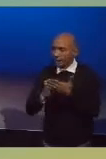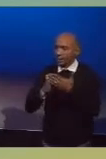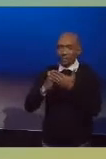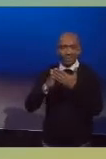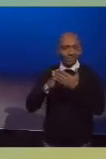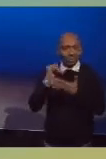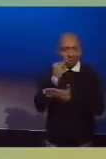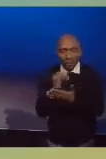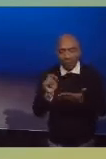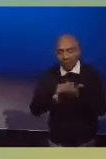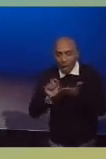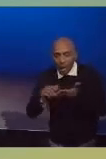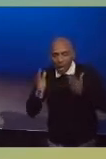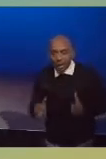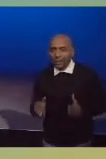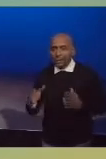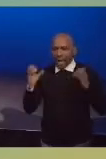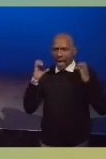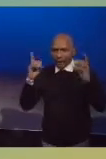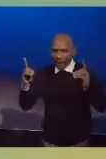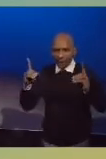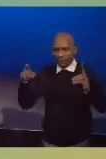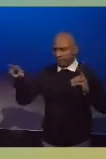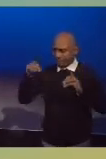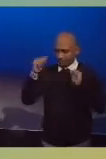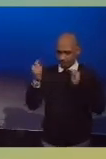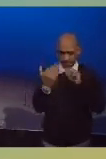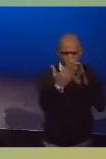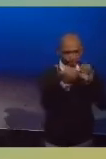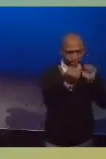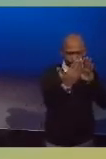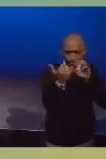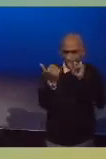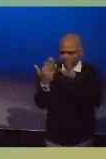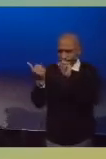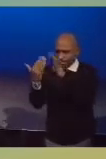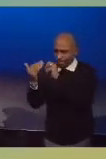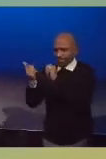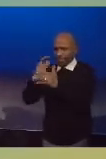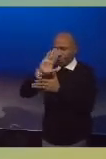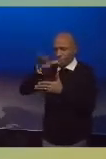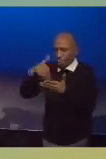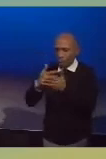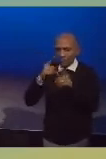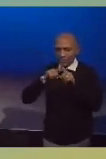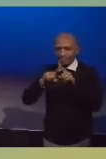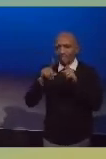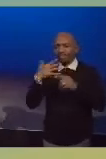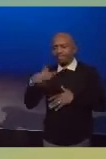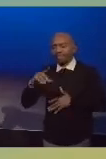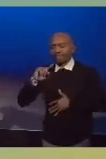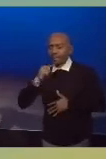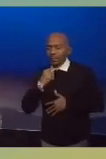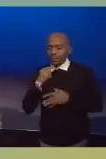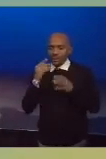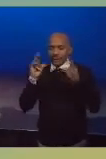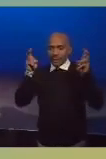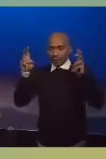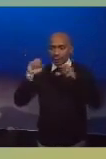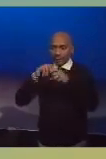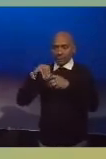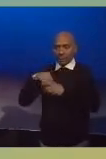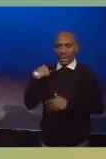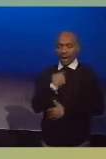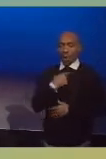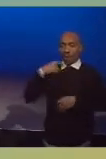and educators, all of them tackling some of the most vital issues of our time, from climate change